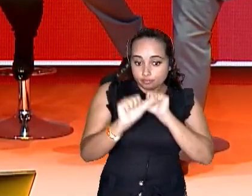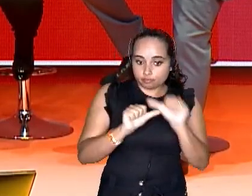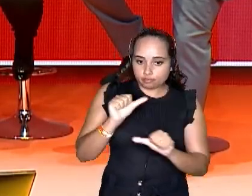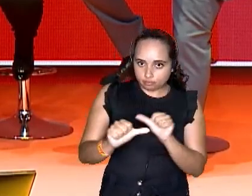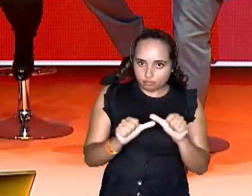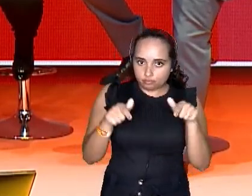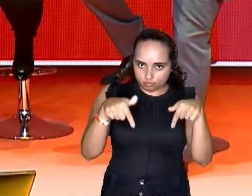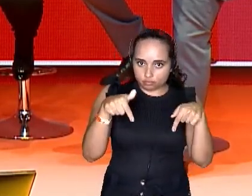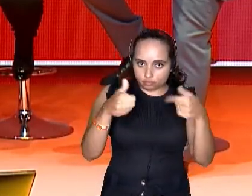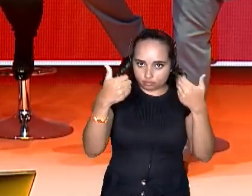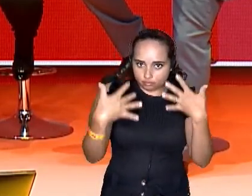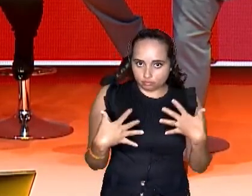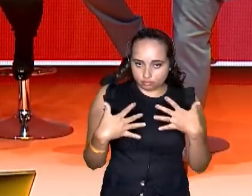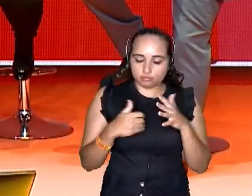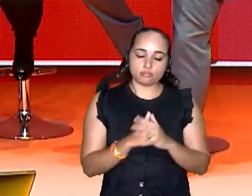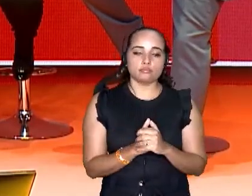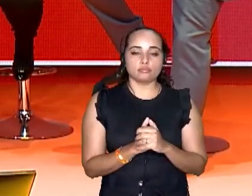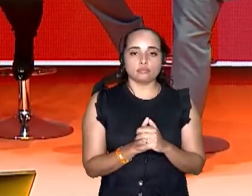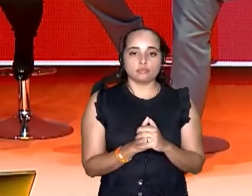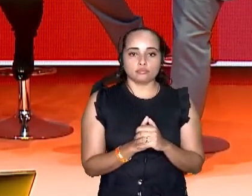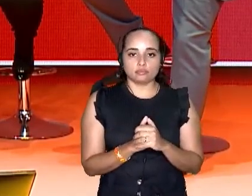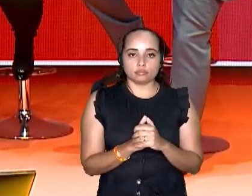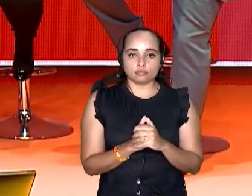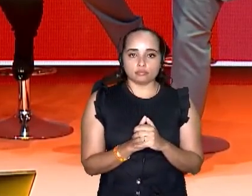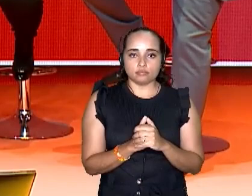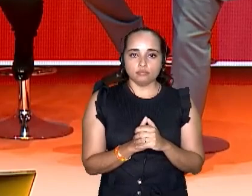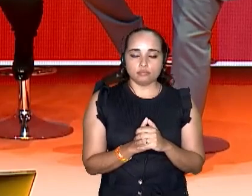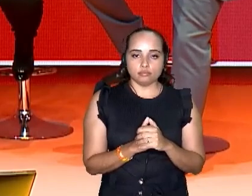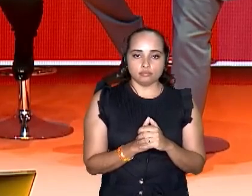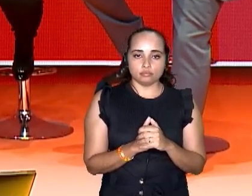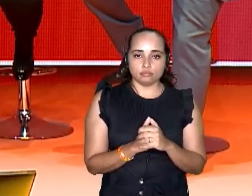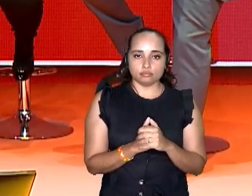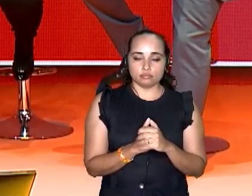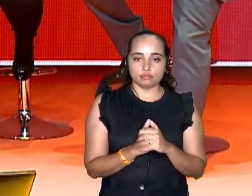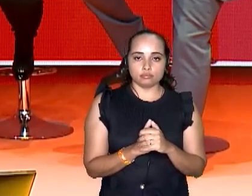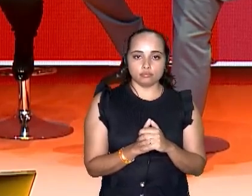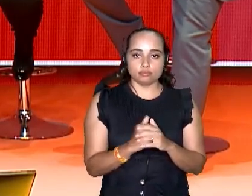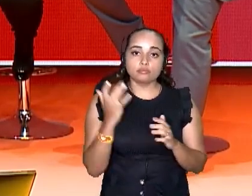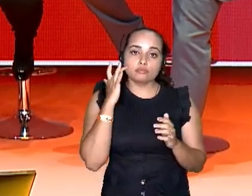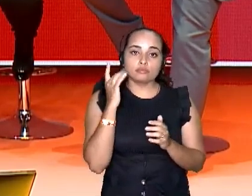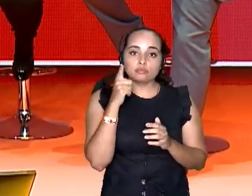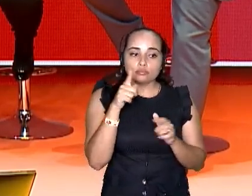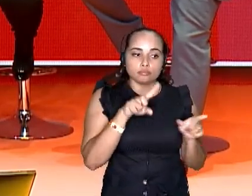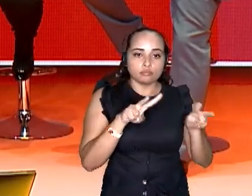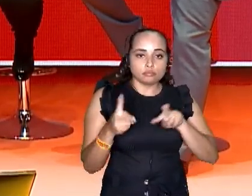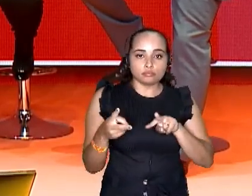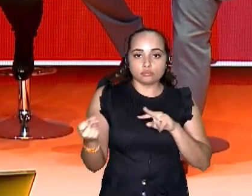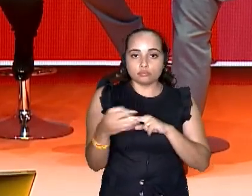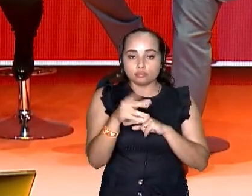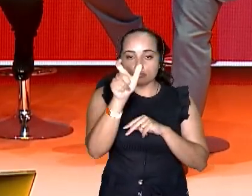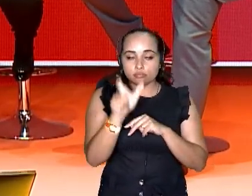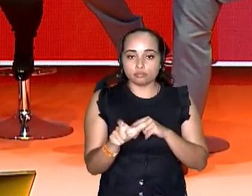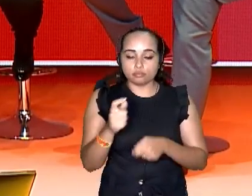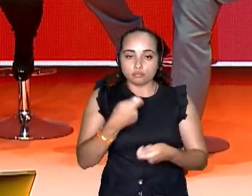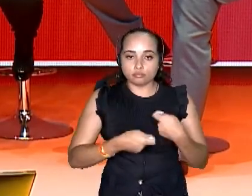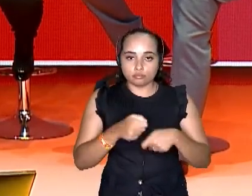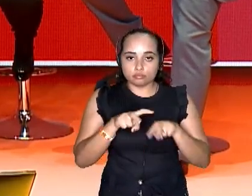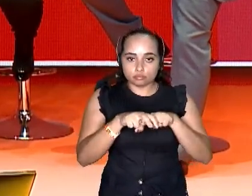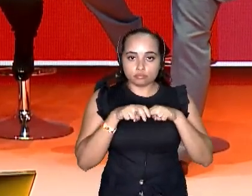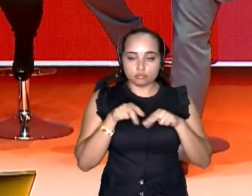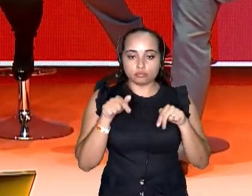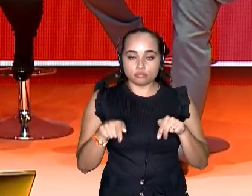will the introduction of the new business model, because of all the changes, trigger